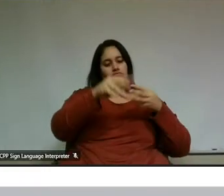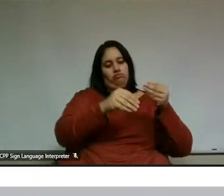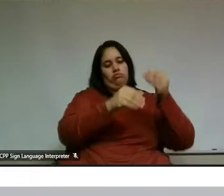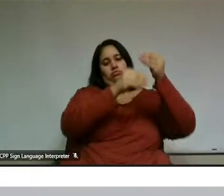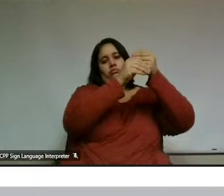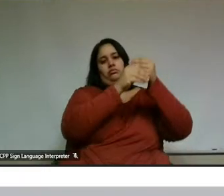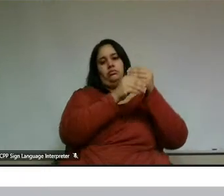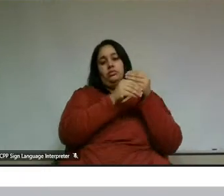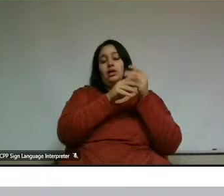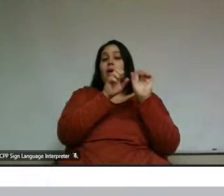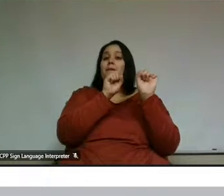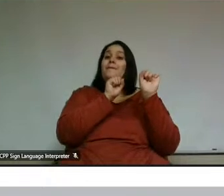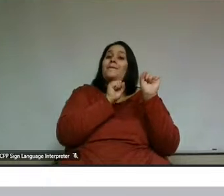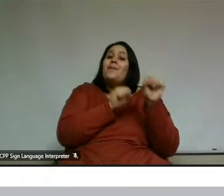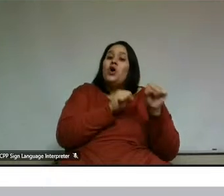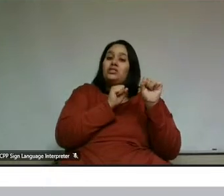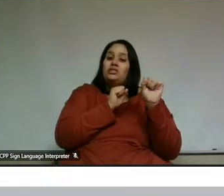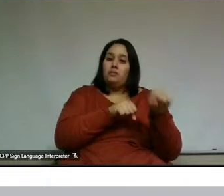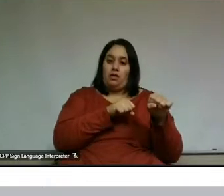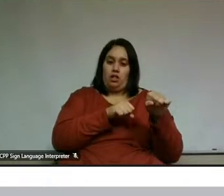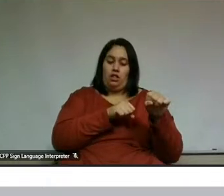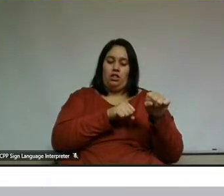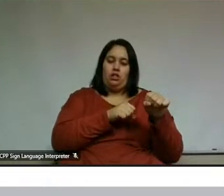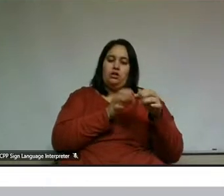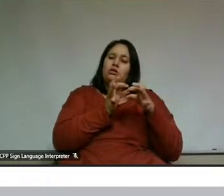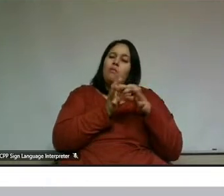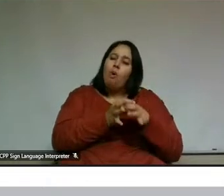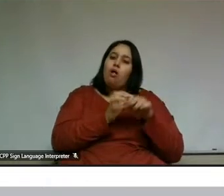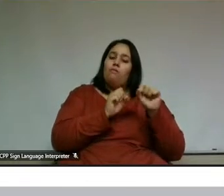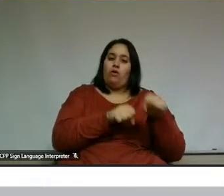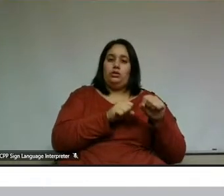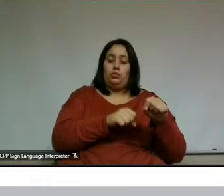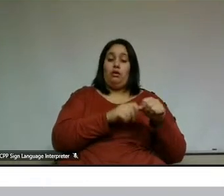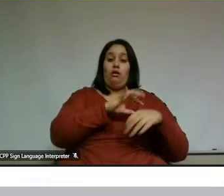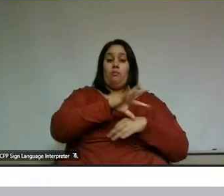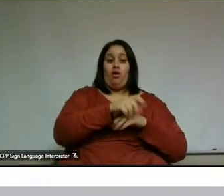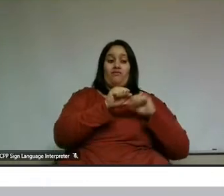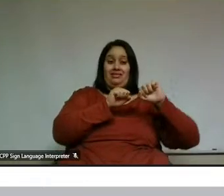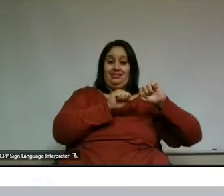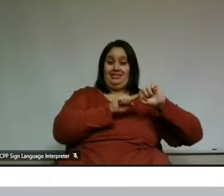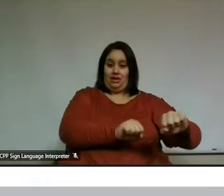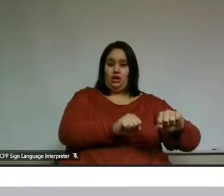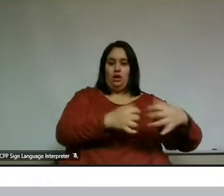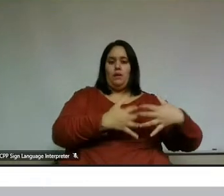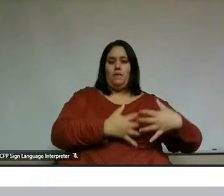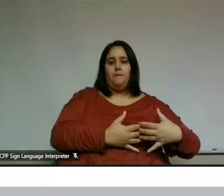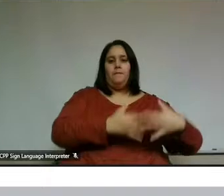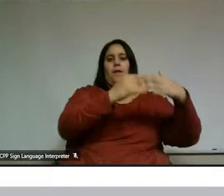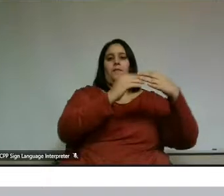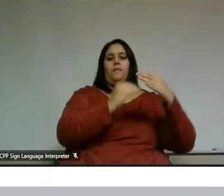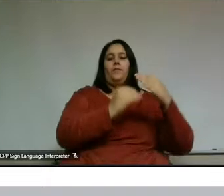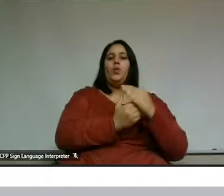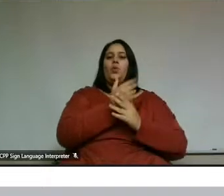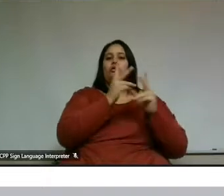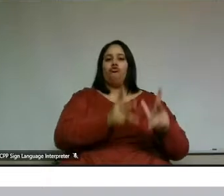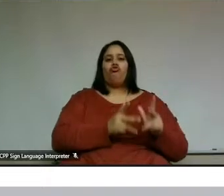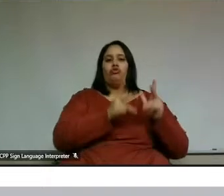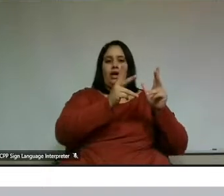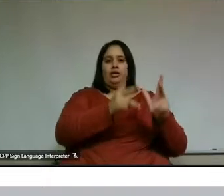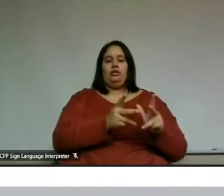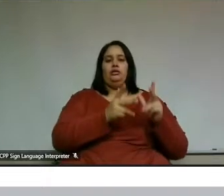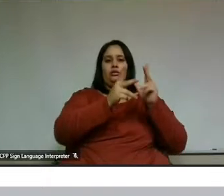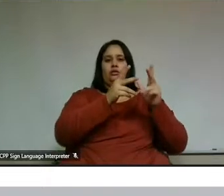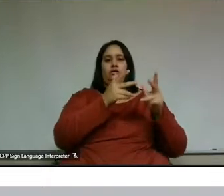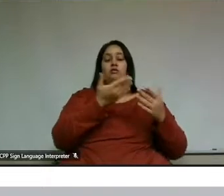as it might be, for the province to establish new rail facilities. They could be for